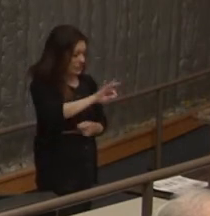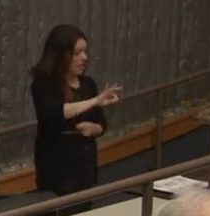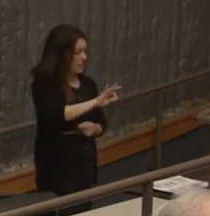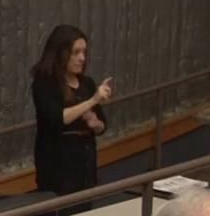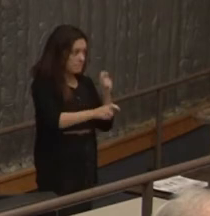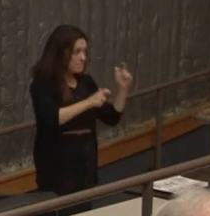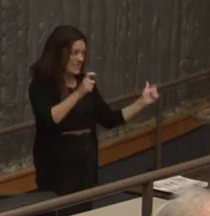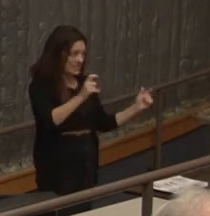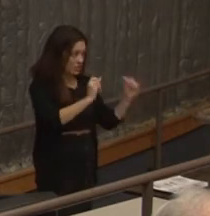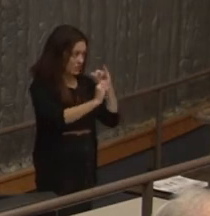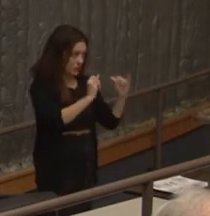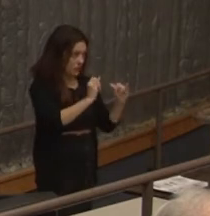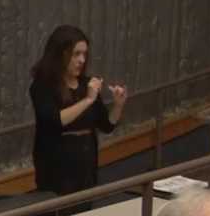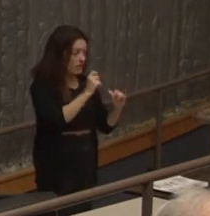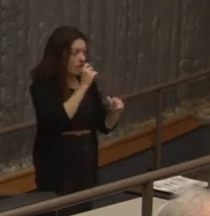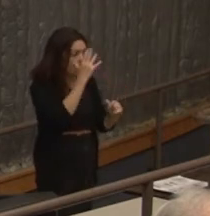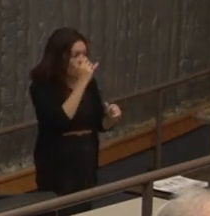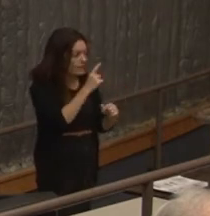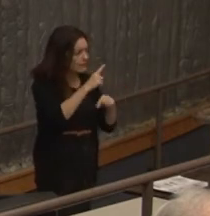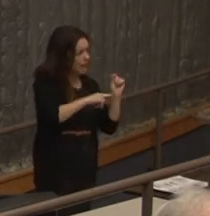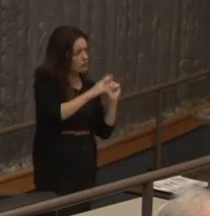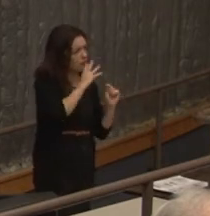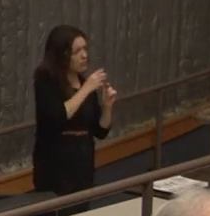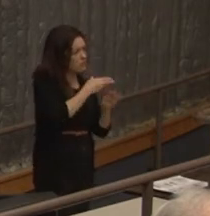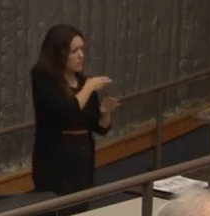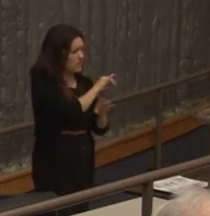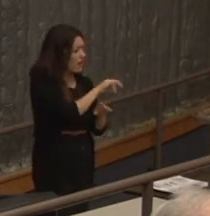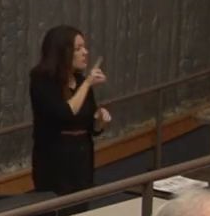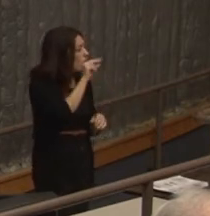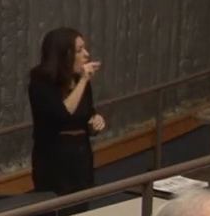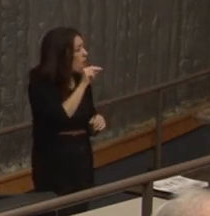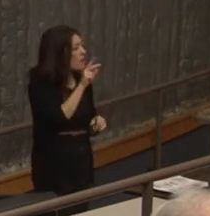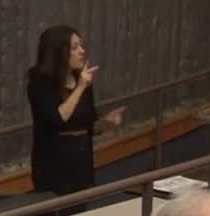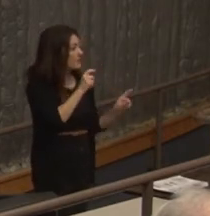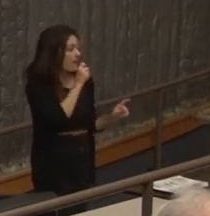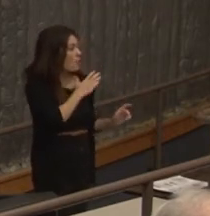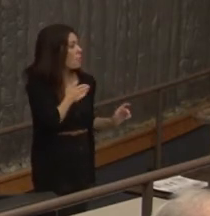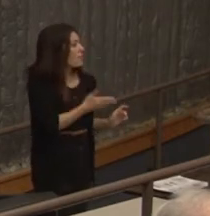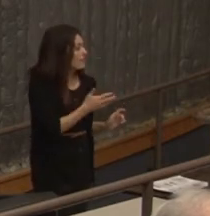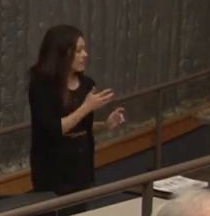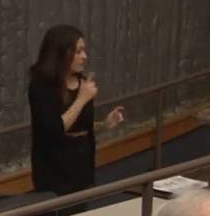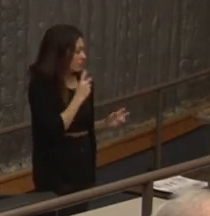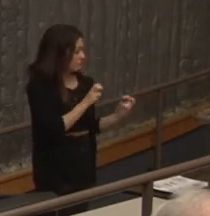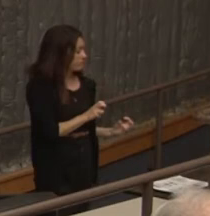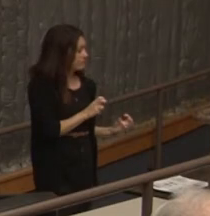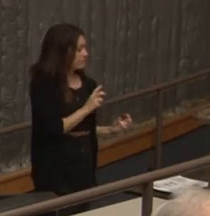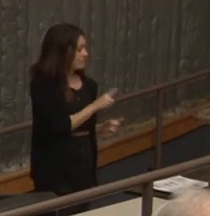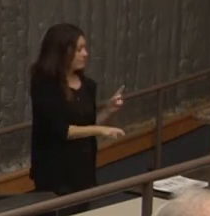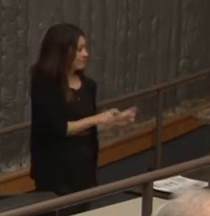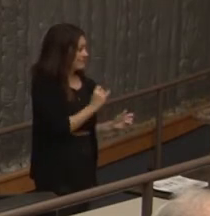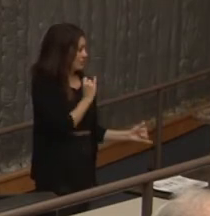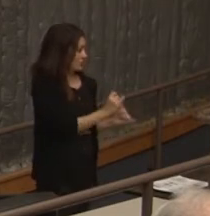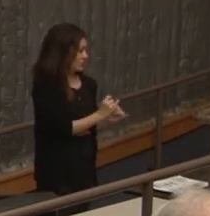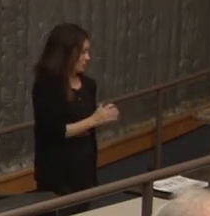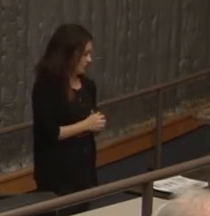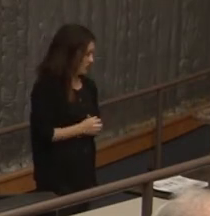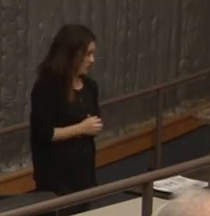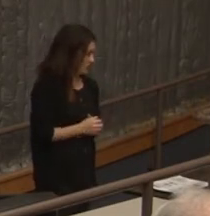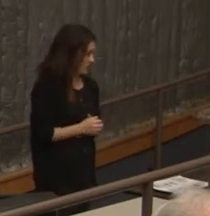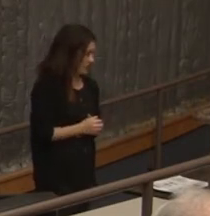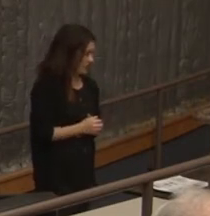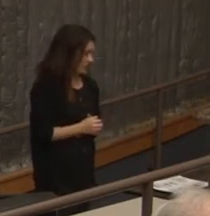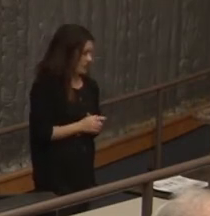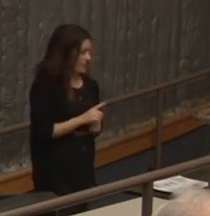1979. So not because they couldn't talk before then, but because no one was willing to interview them before then. The Eichmann trial